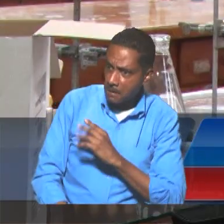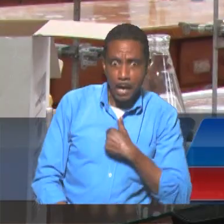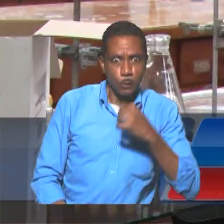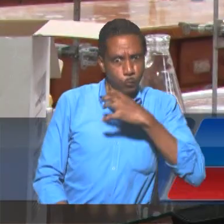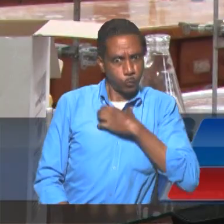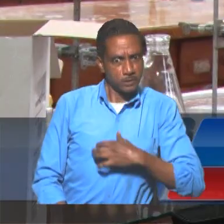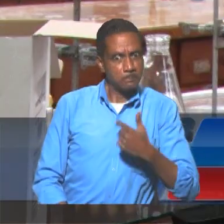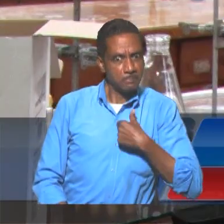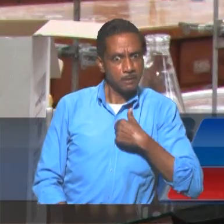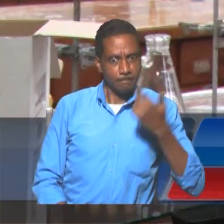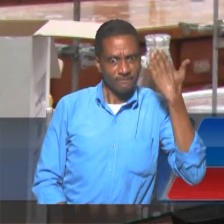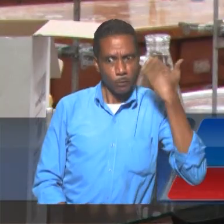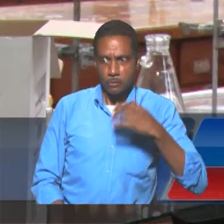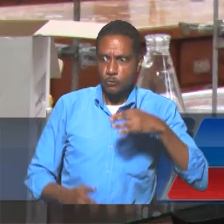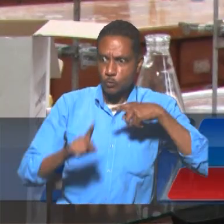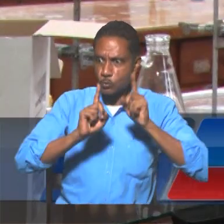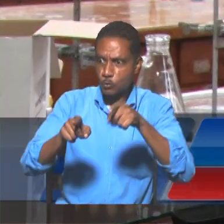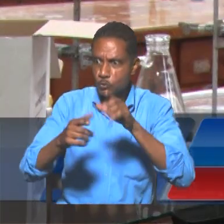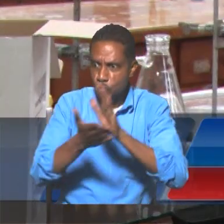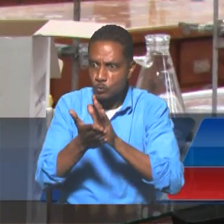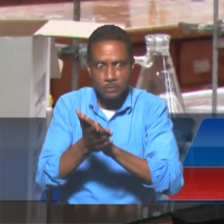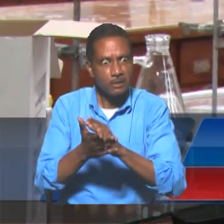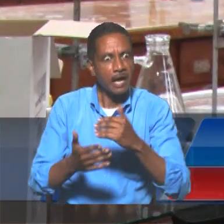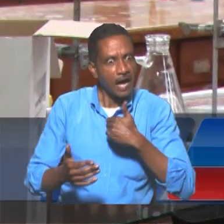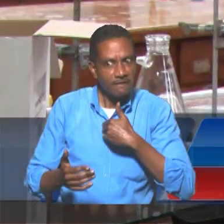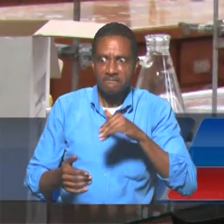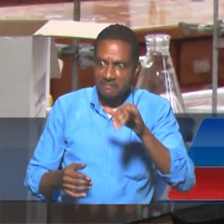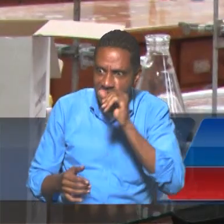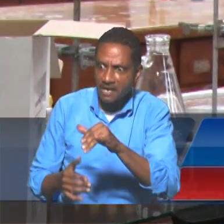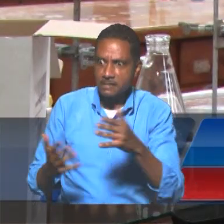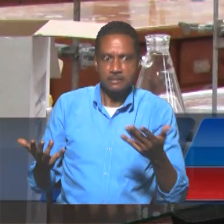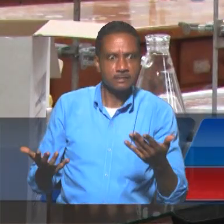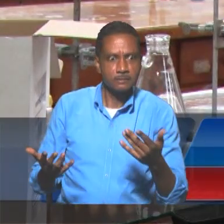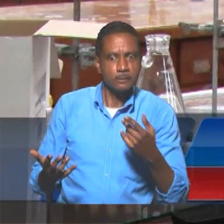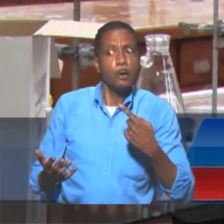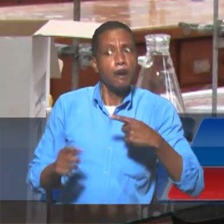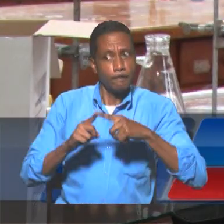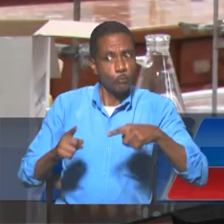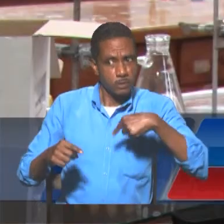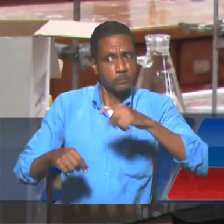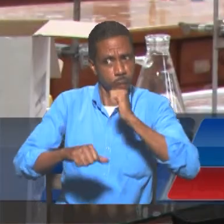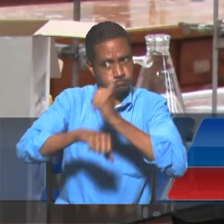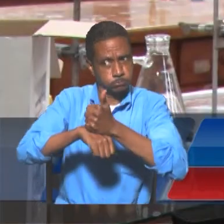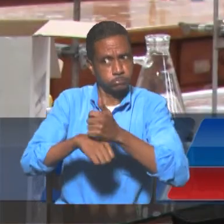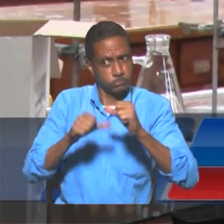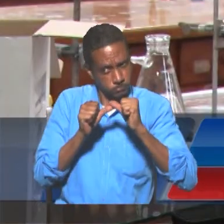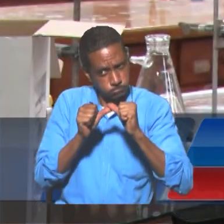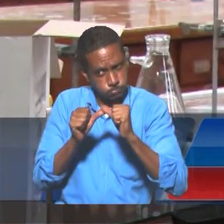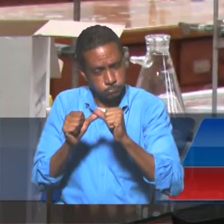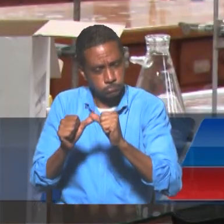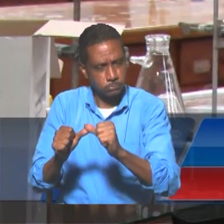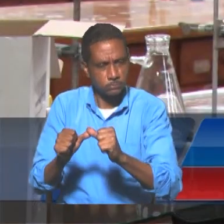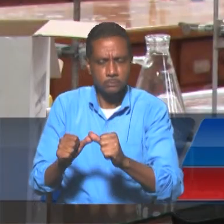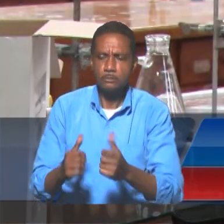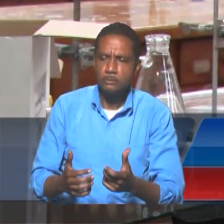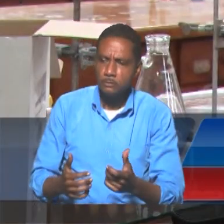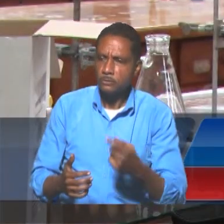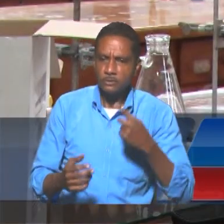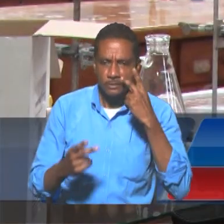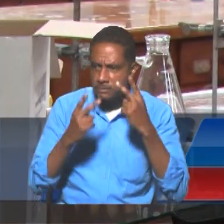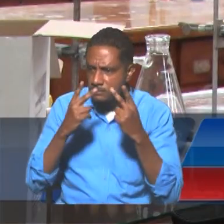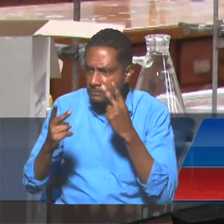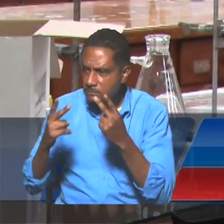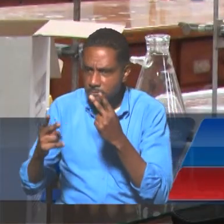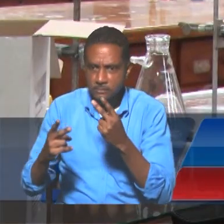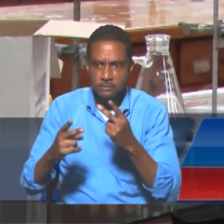We didn't, but we have it now, and we intend to keep it going for as long as we could. And you can actually, we actually see the difference